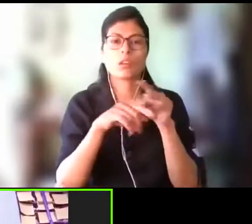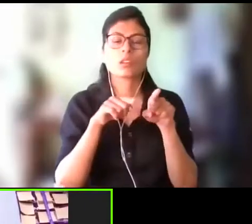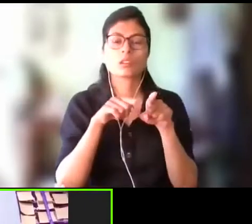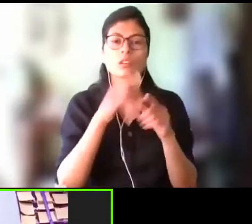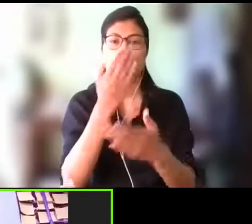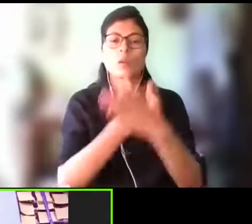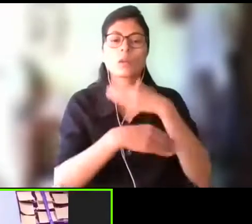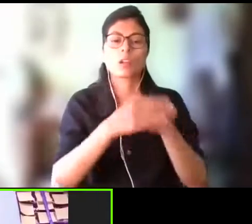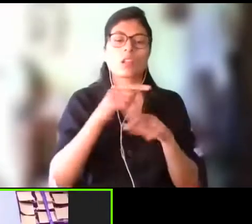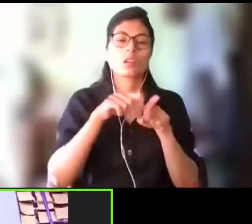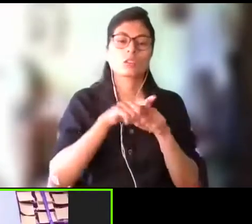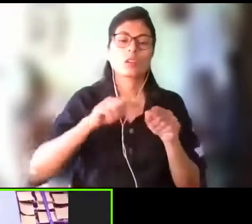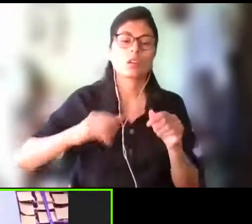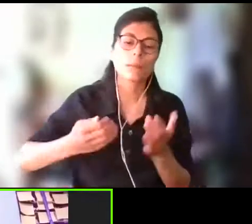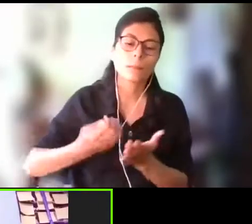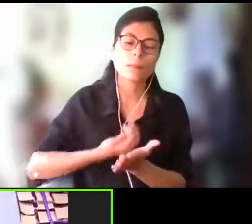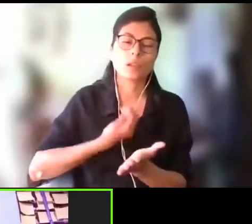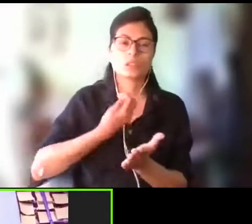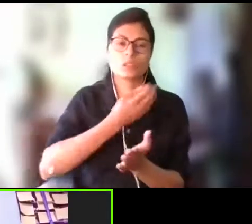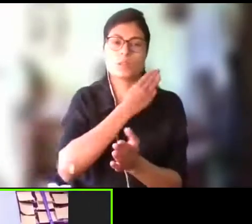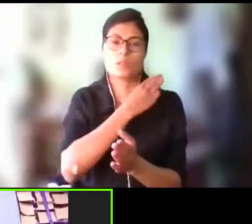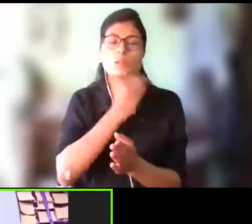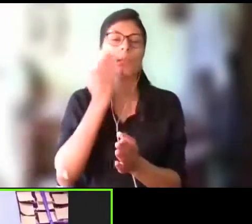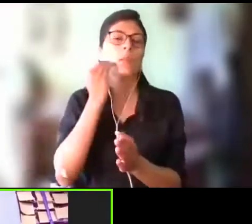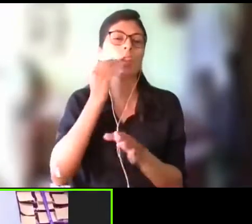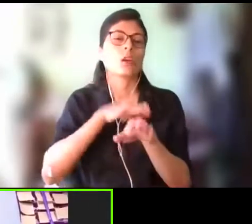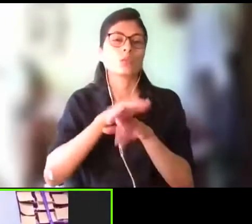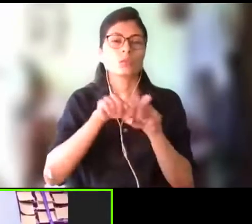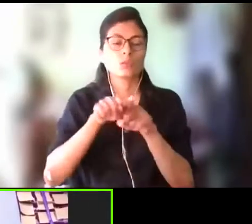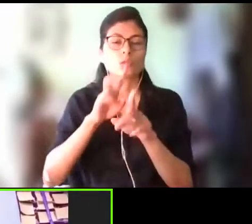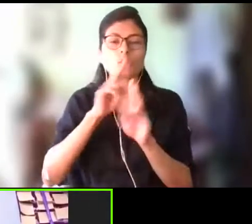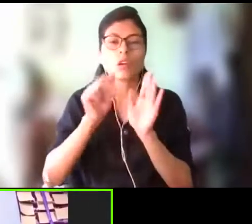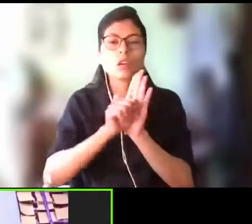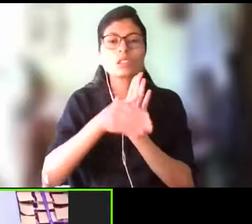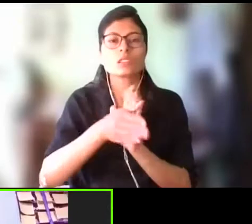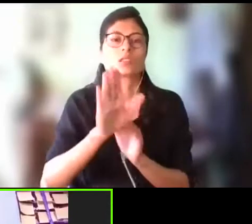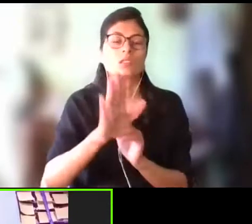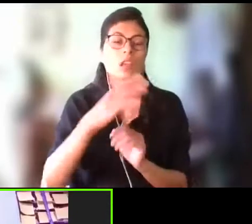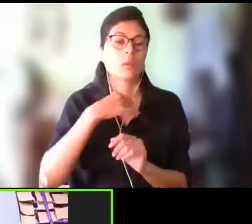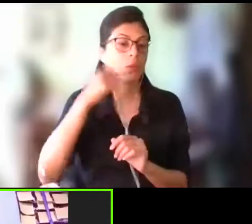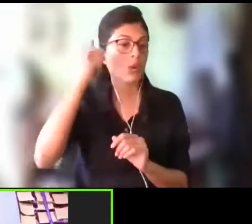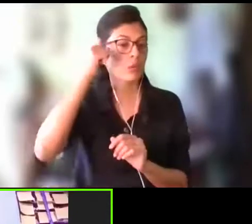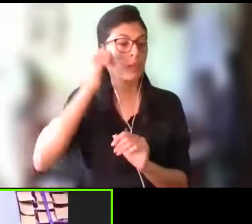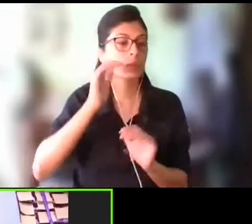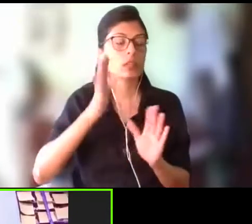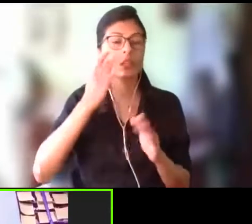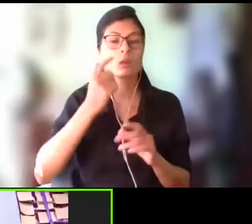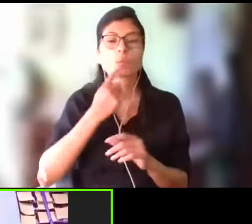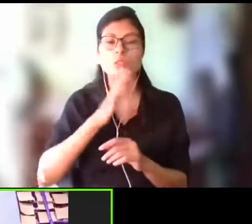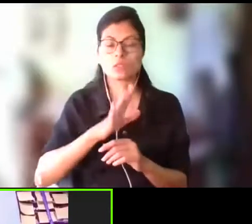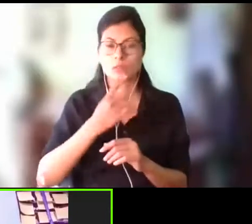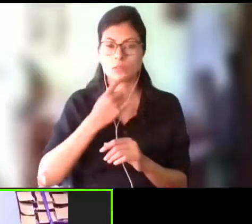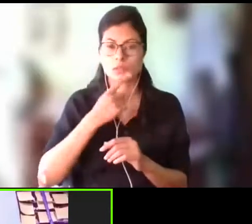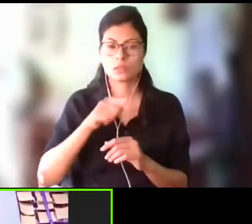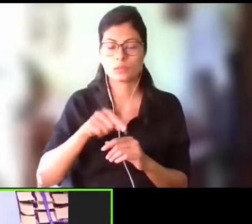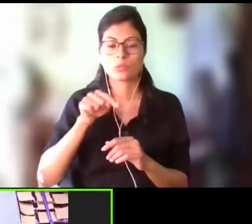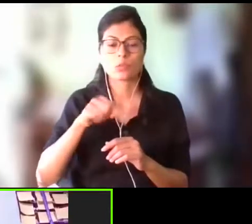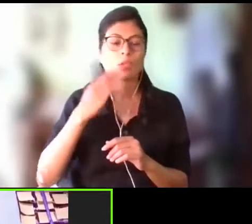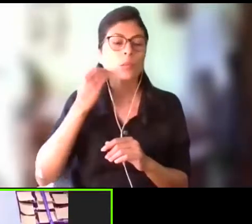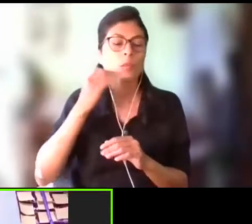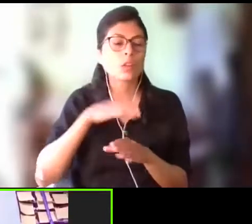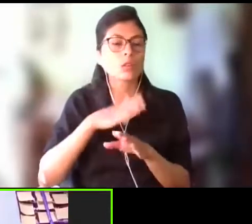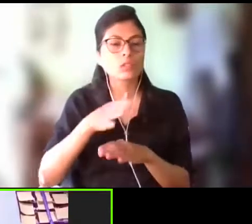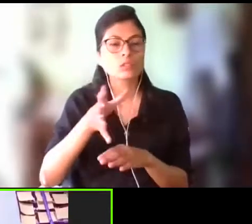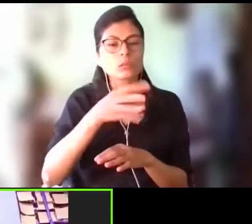research, this and from our experience, these women face the highest marginalization in these areas. And since